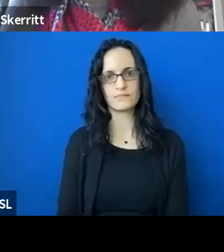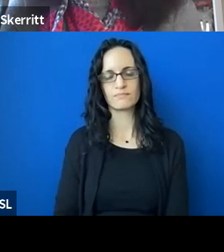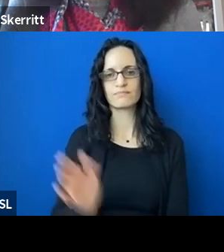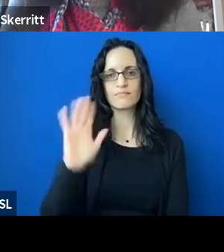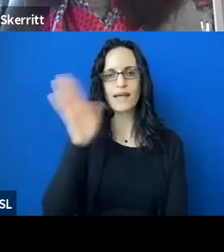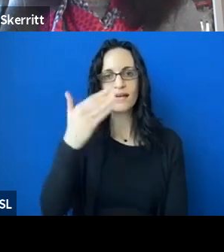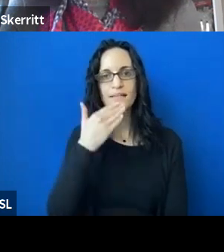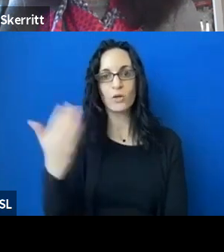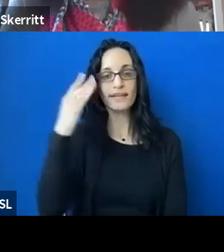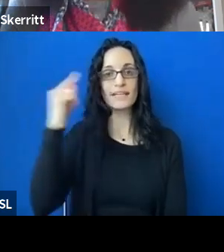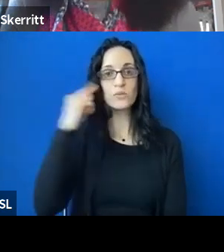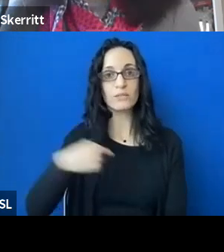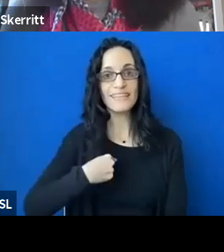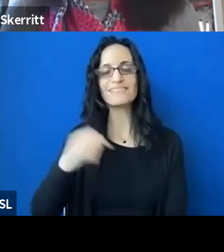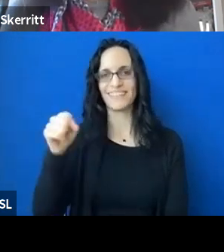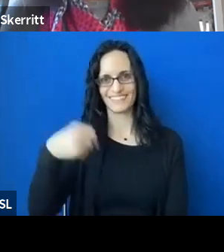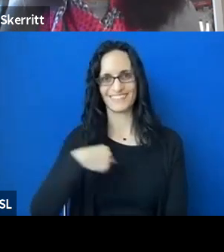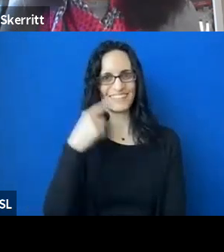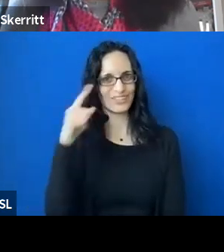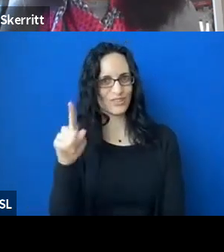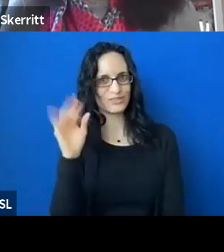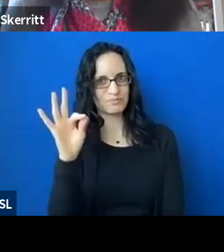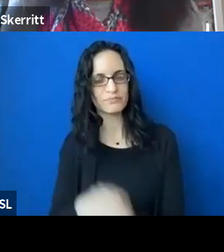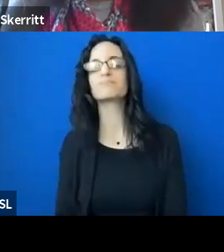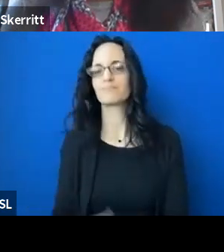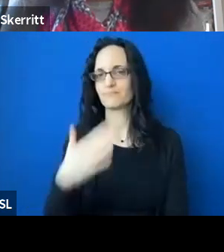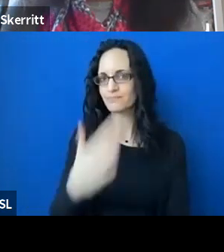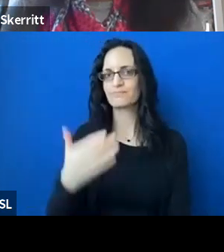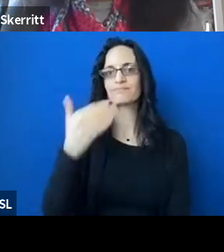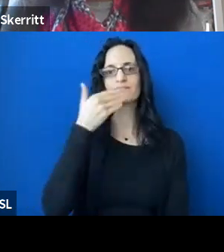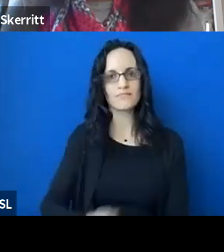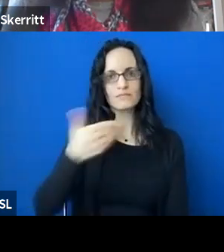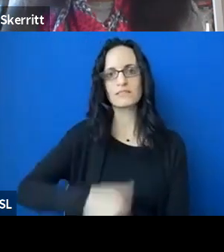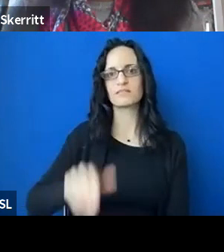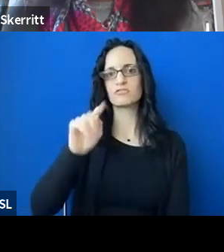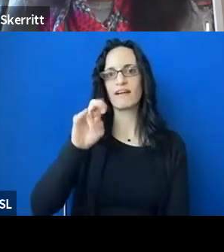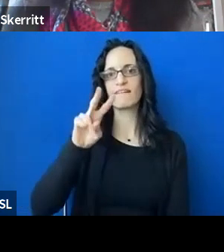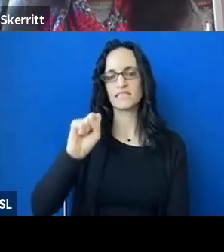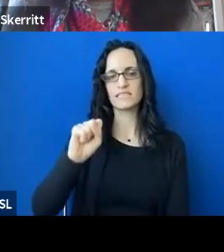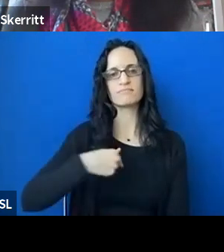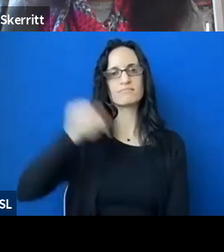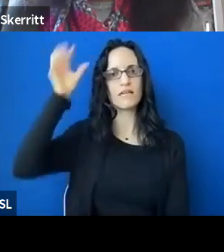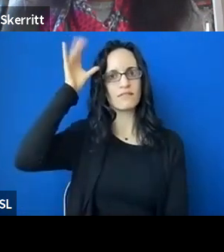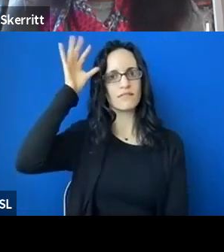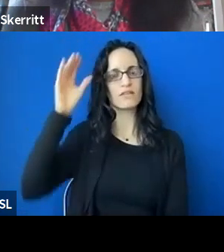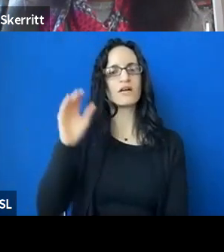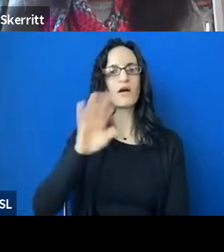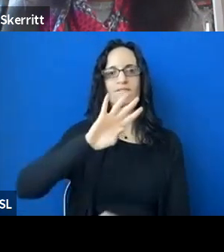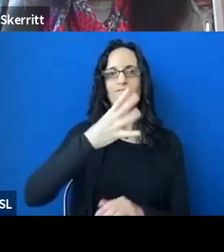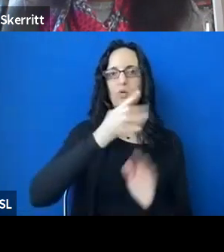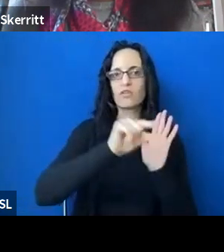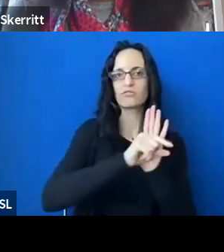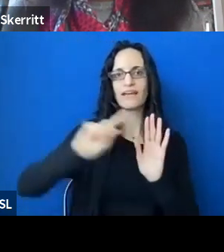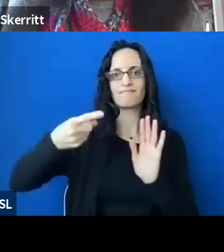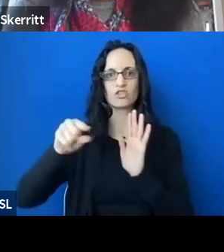Hi, good morning. Can you hear me? We can hear you. Thank you. Good morning. My name is Travis Marshall, and I'm a parent of fourth and first grade